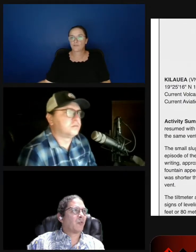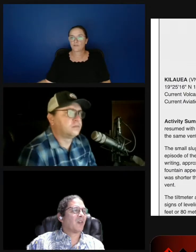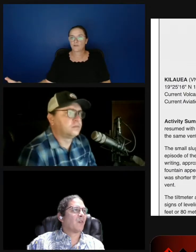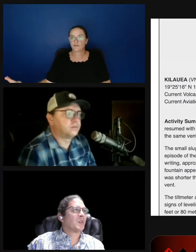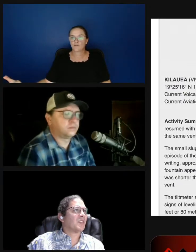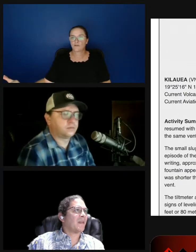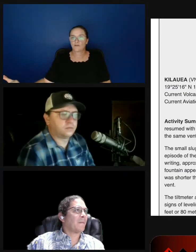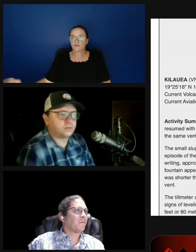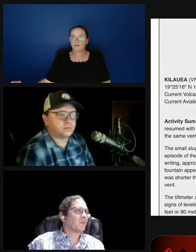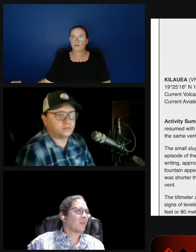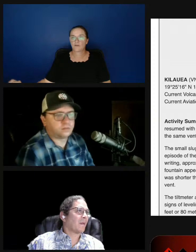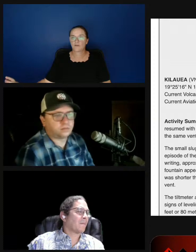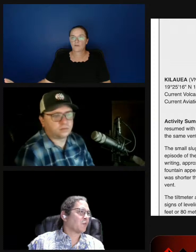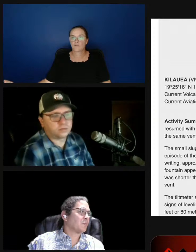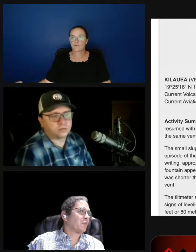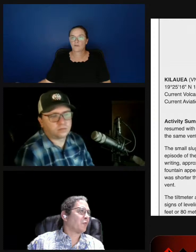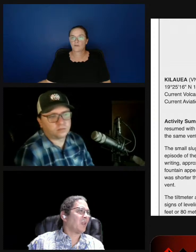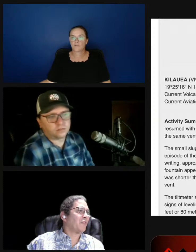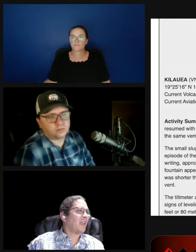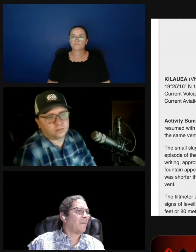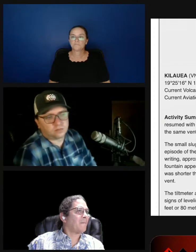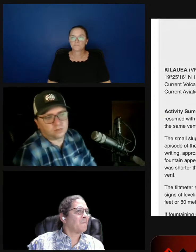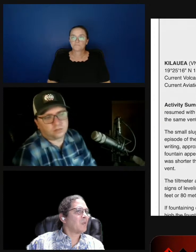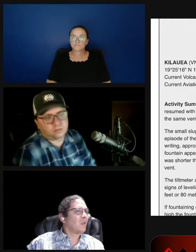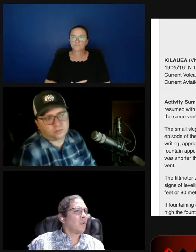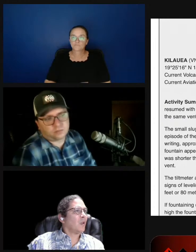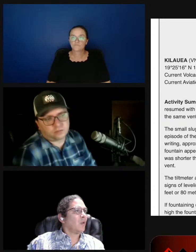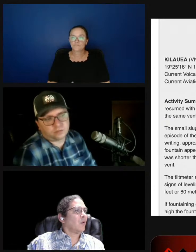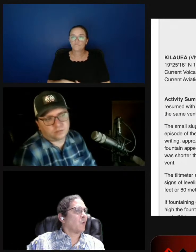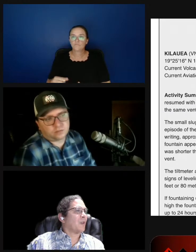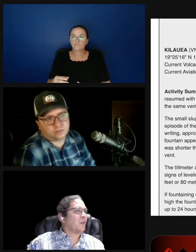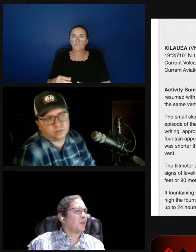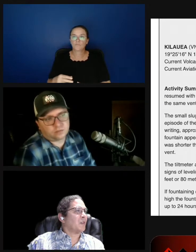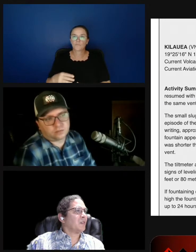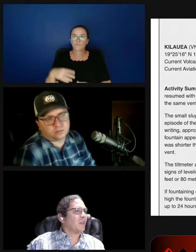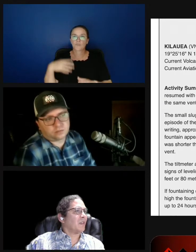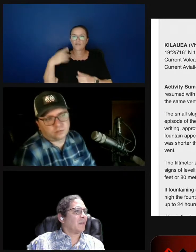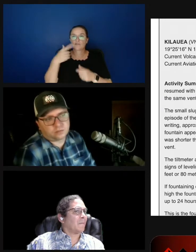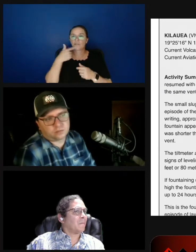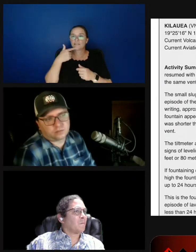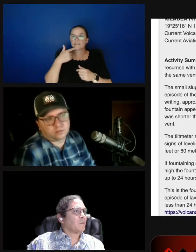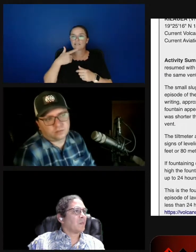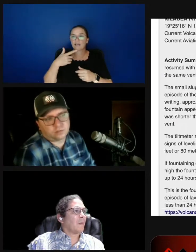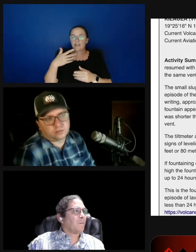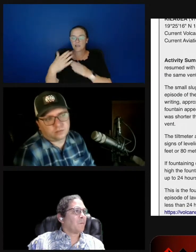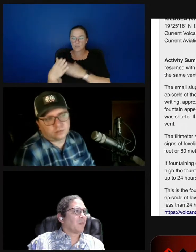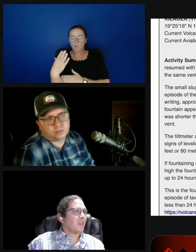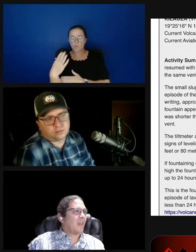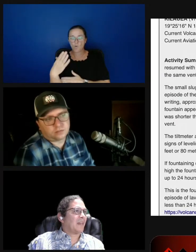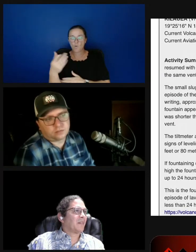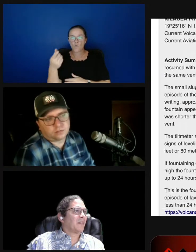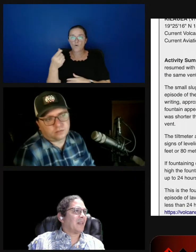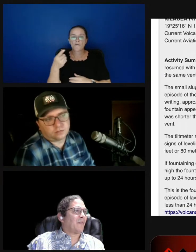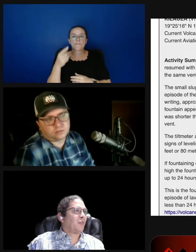status report on Wednesday, just before 11 a.m., where they noted that lava flow